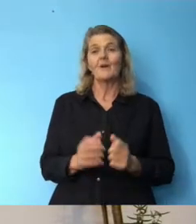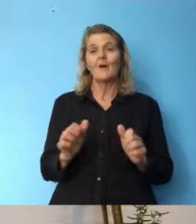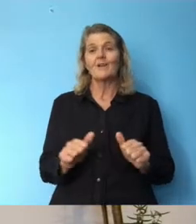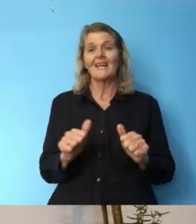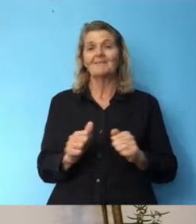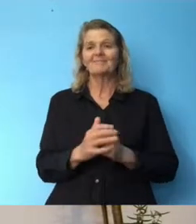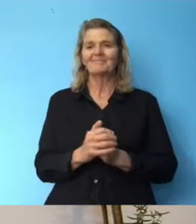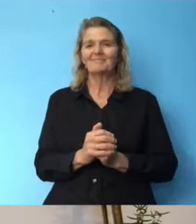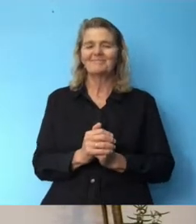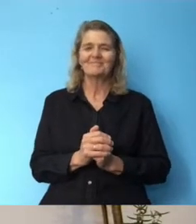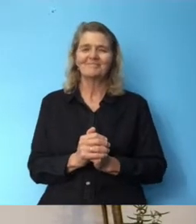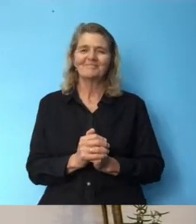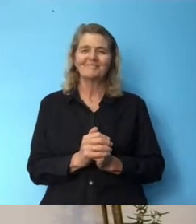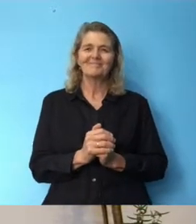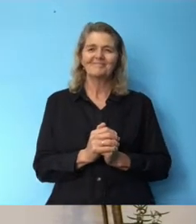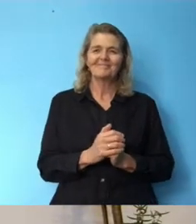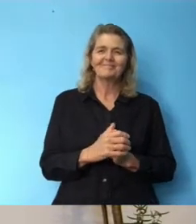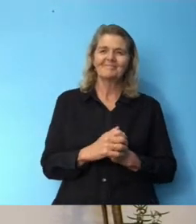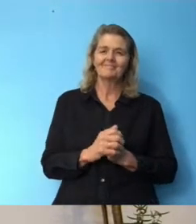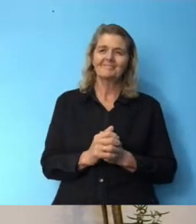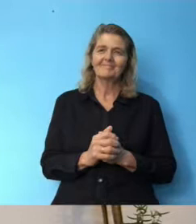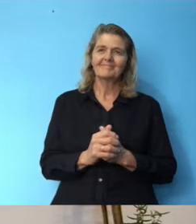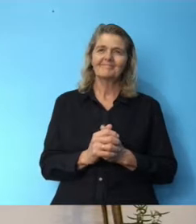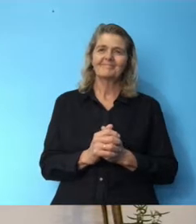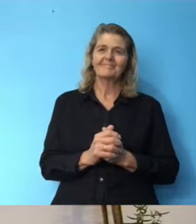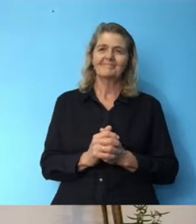Okay, so